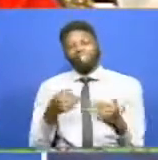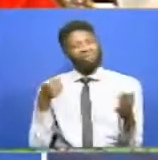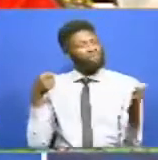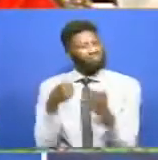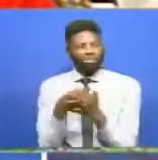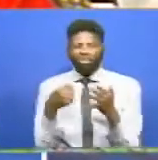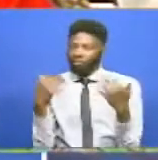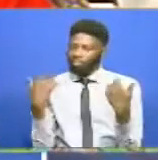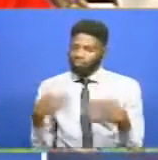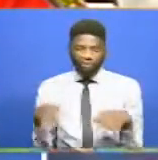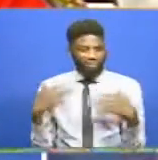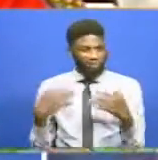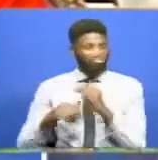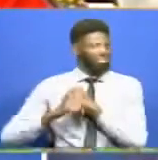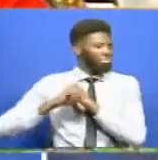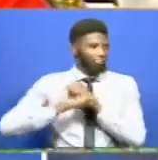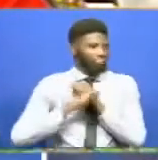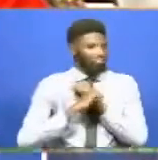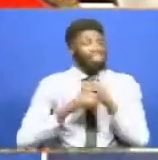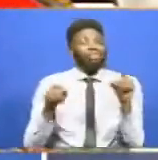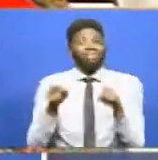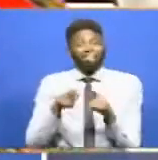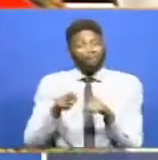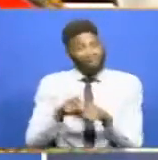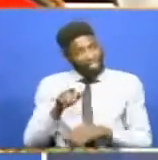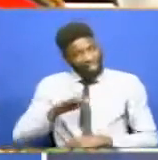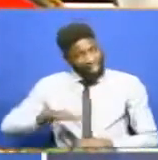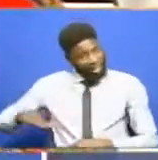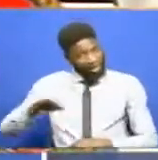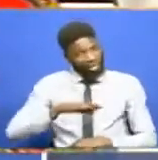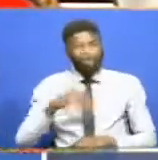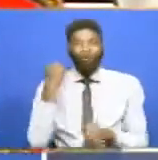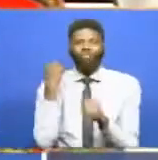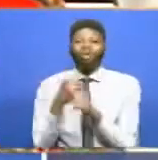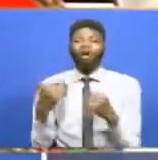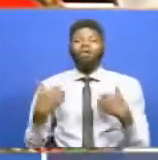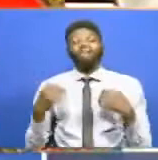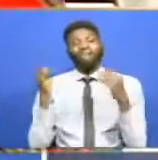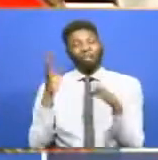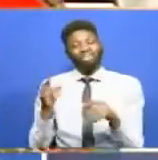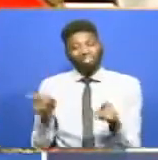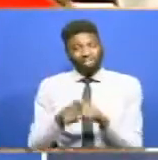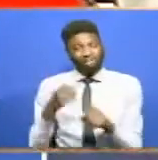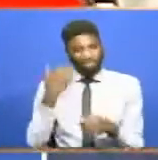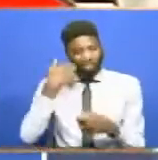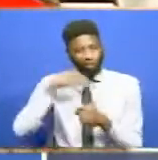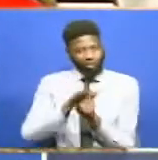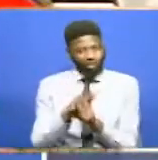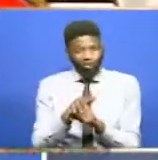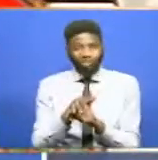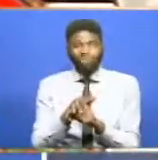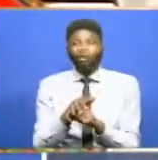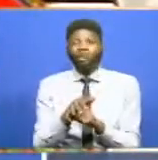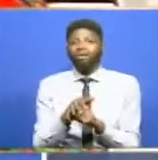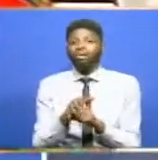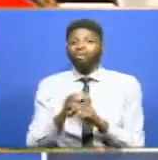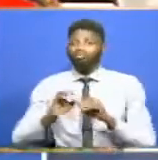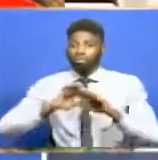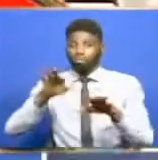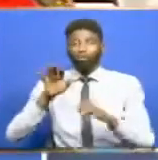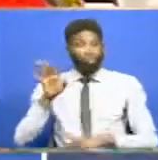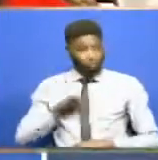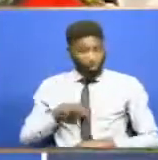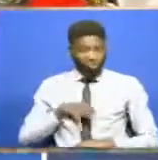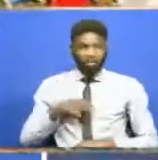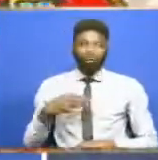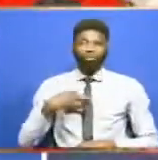been very, very severe, and also on the bit of employment. Because with COVID now, the mamas who used to wash clothes can